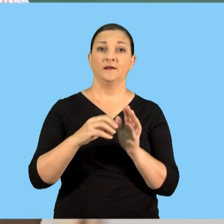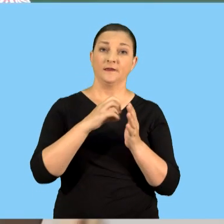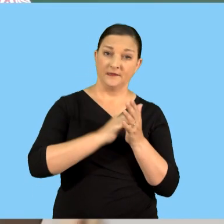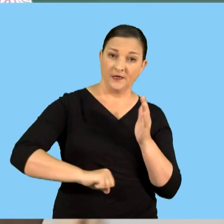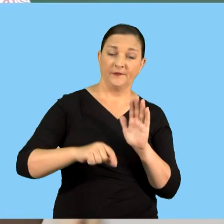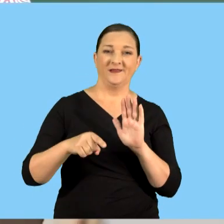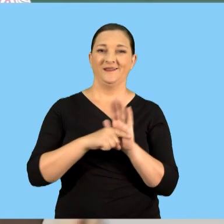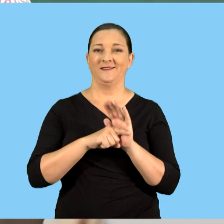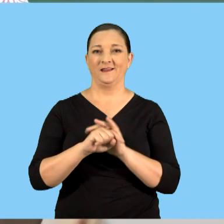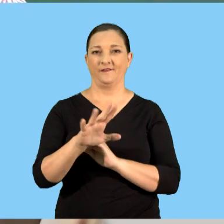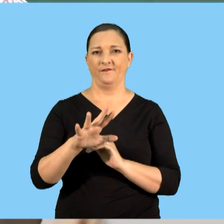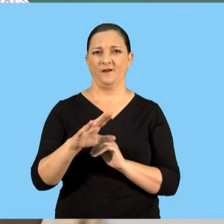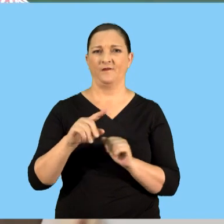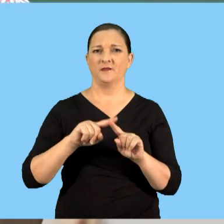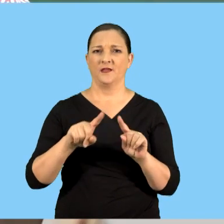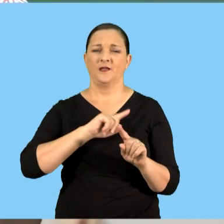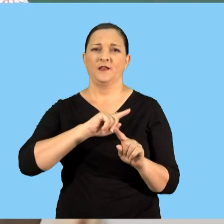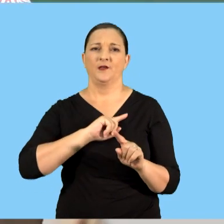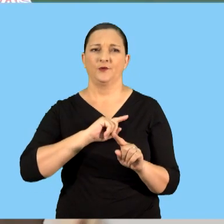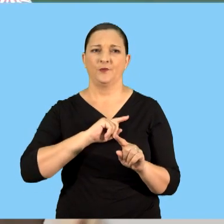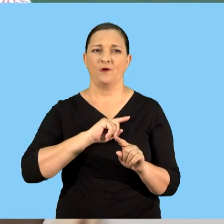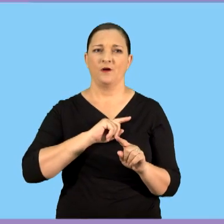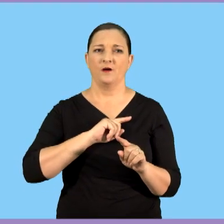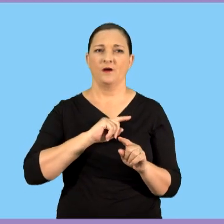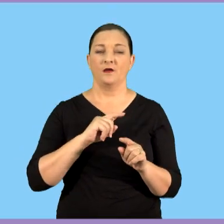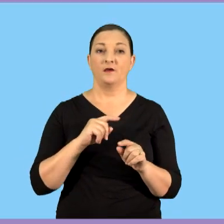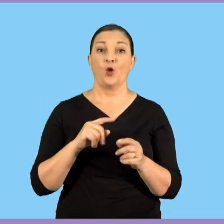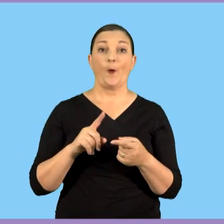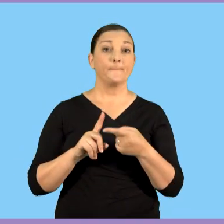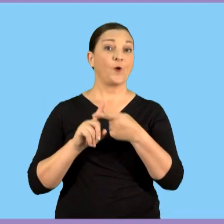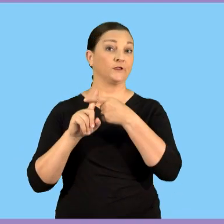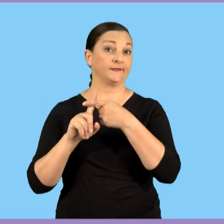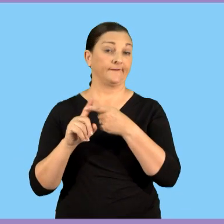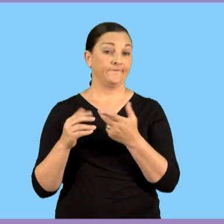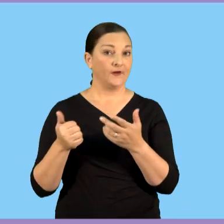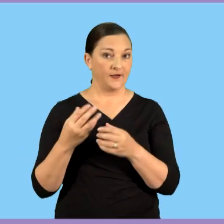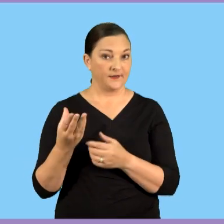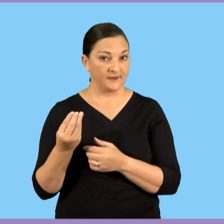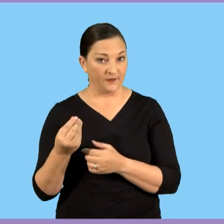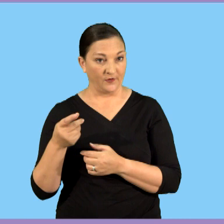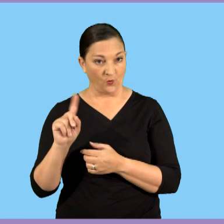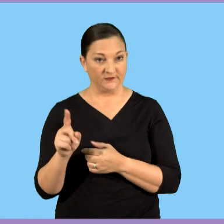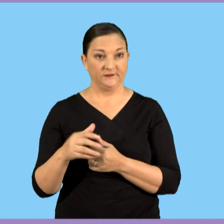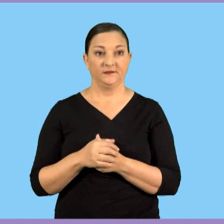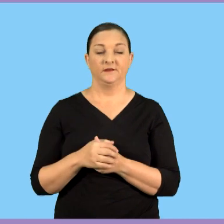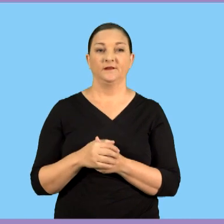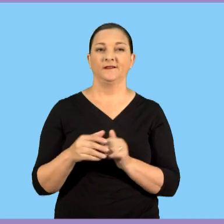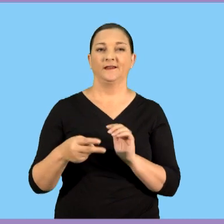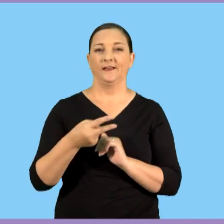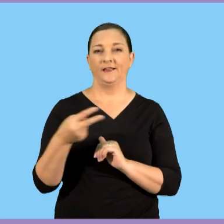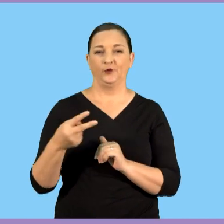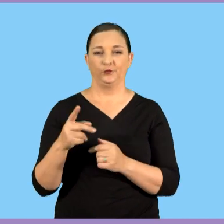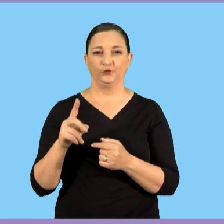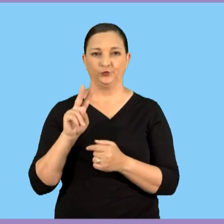is smaller than negative 3. That means our answer is going to be a positive number, and our answer there is